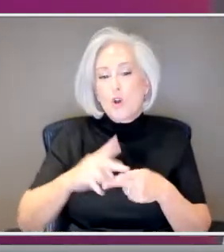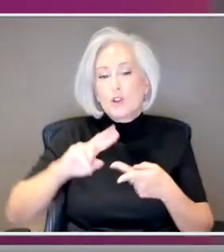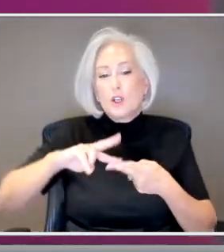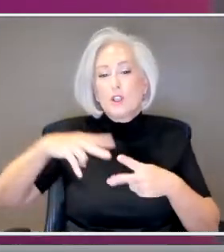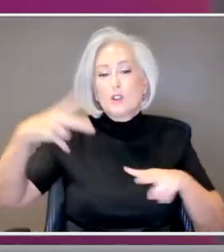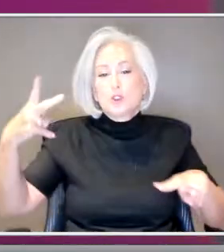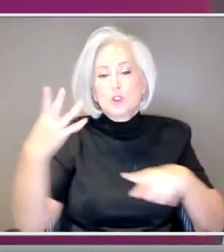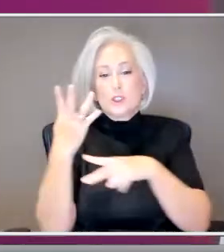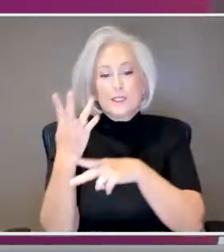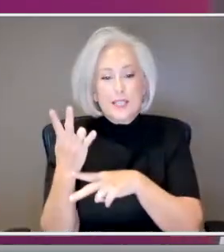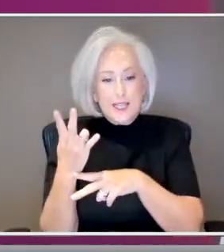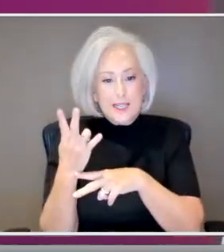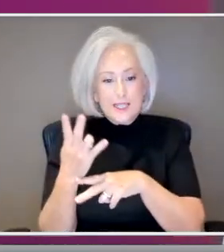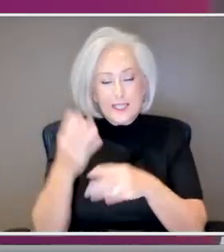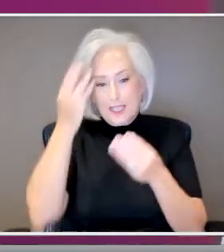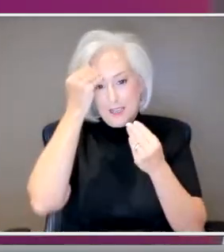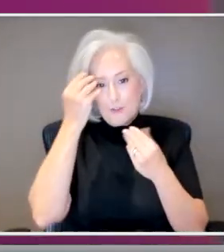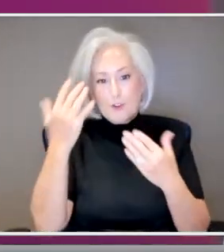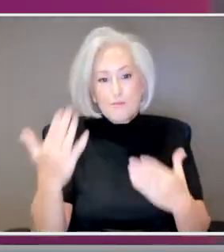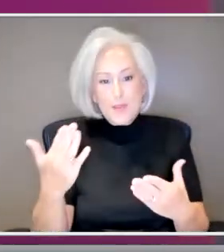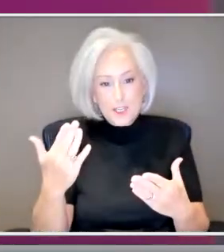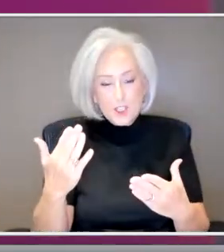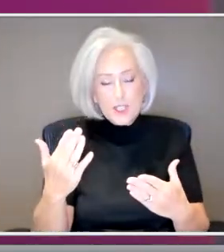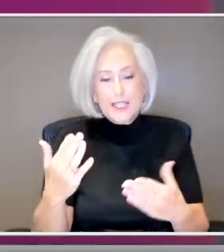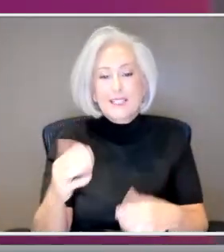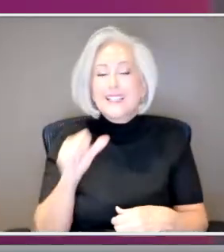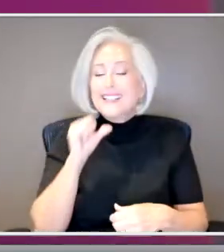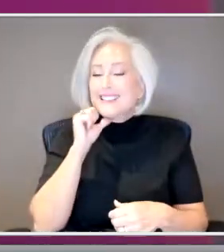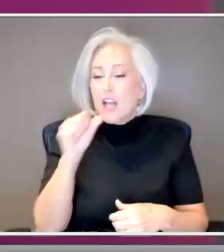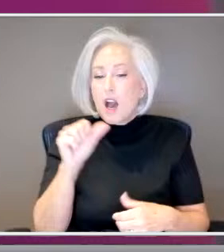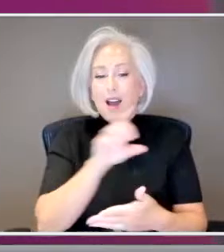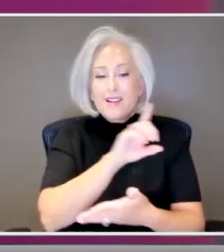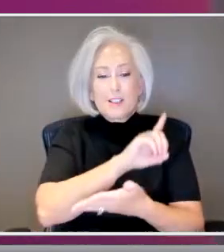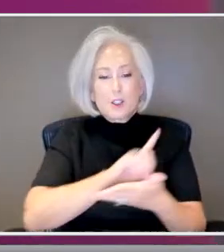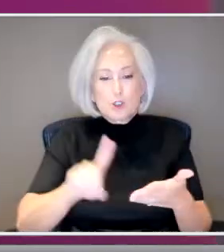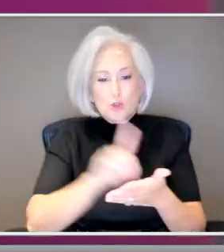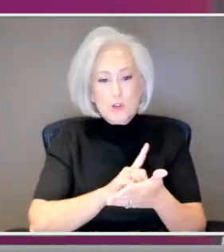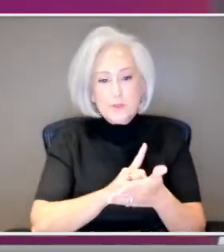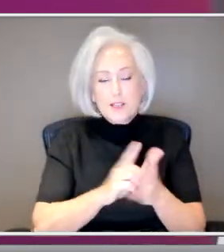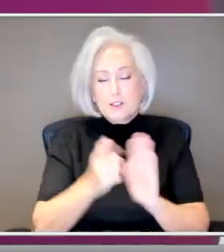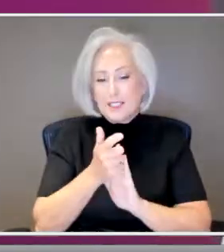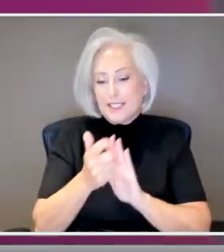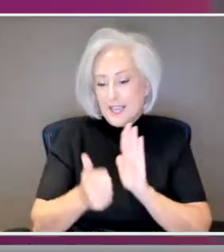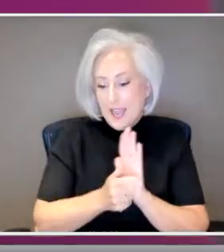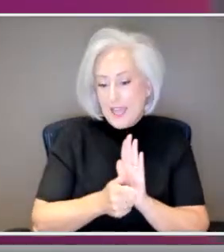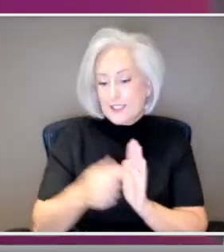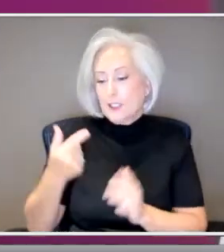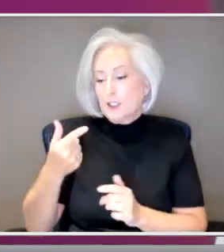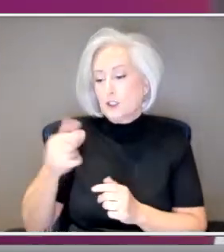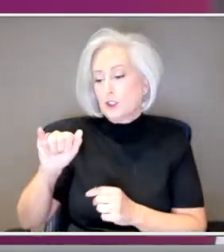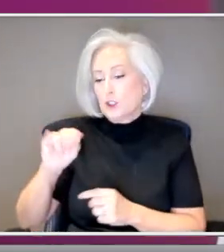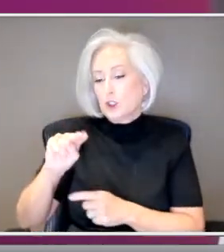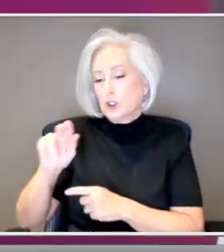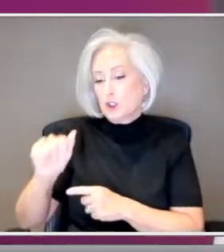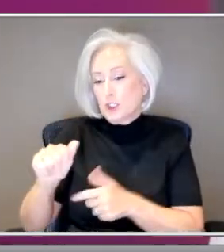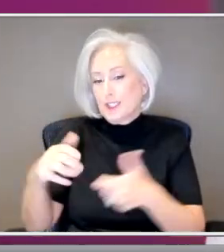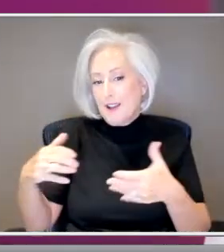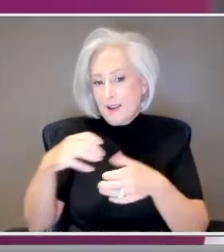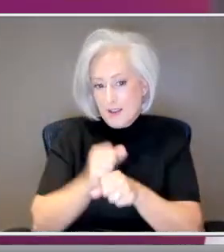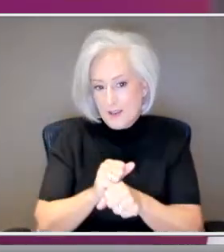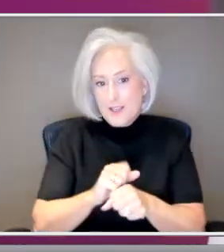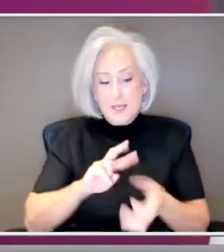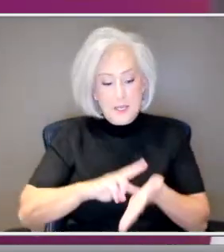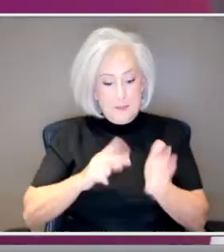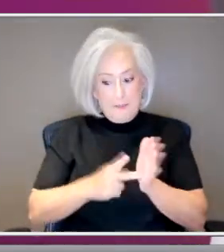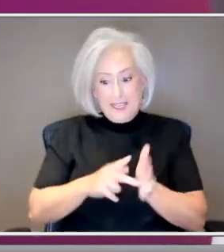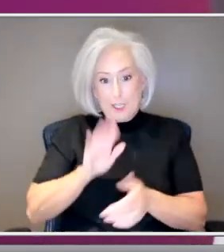Act, so GINA, and that prohibits health insurance from using your genetic information to determine your coverage